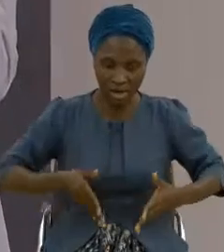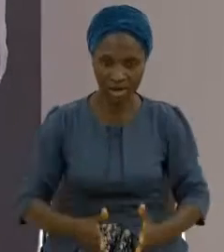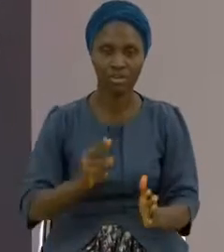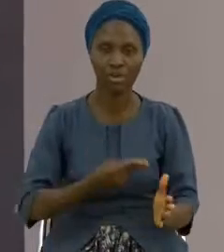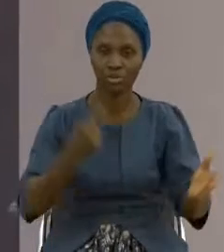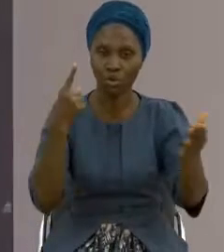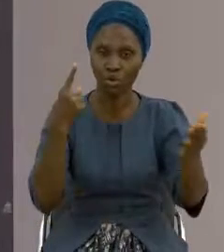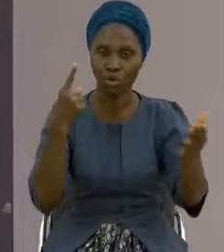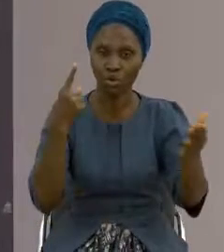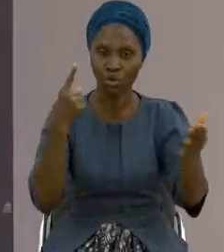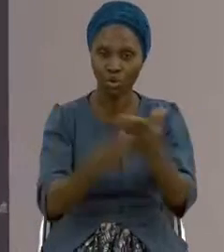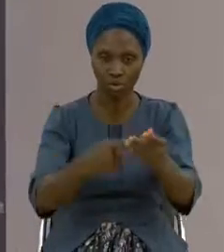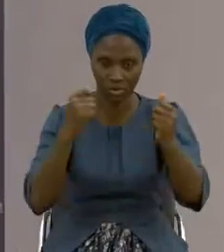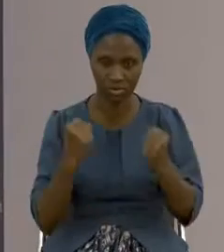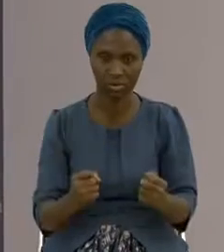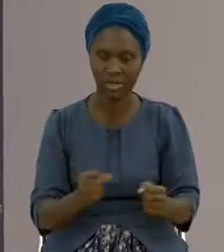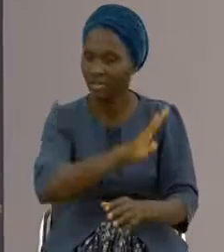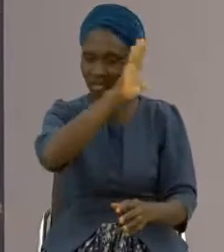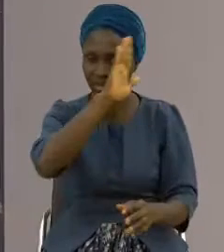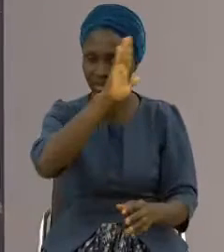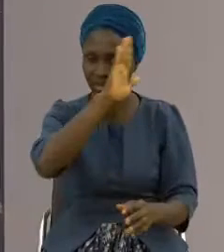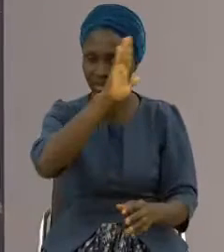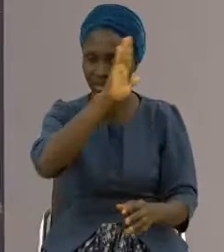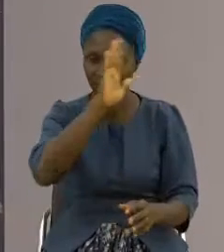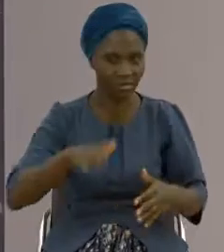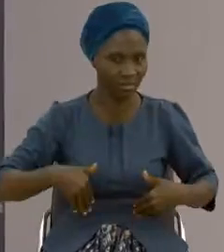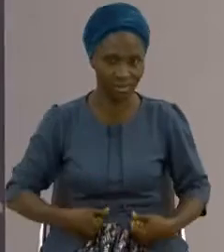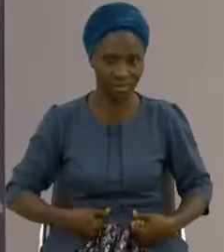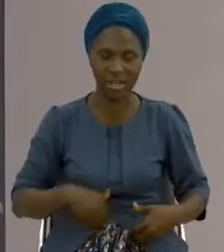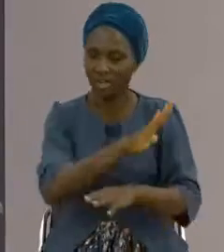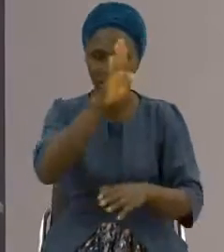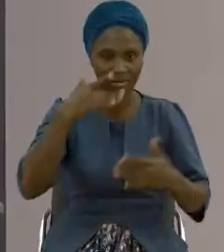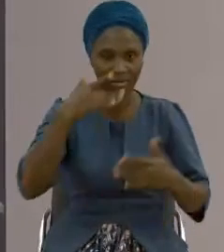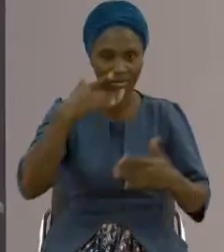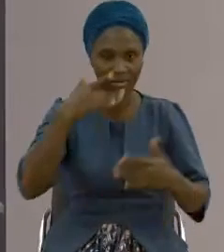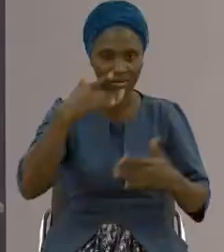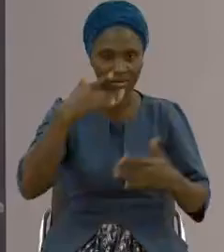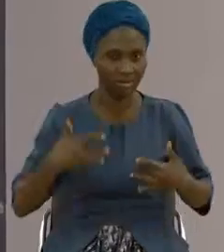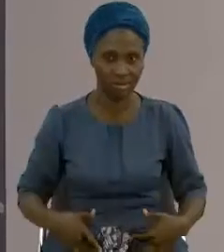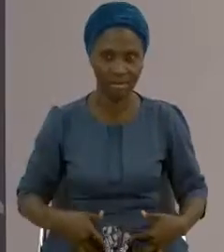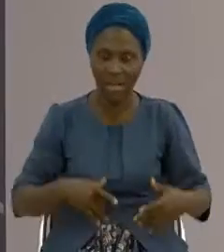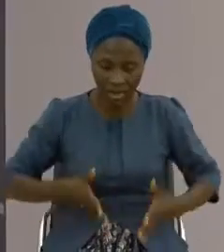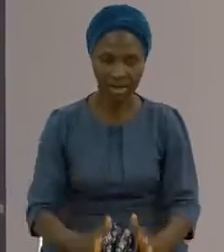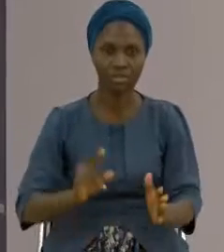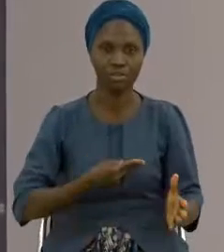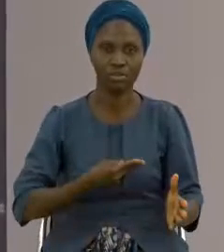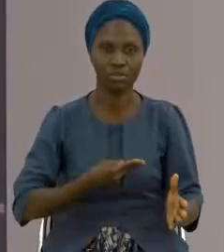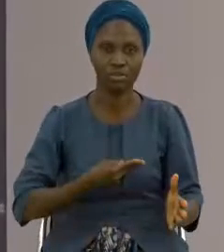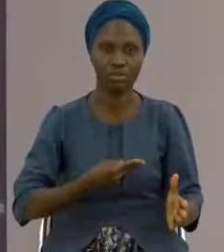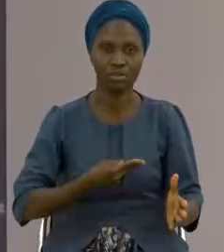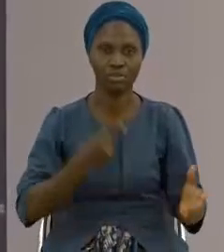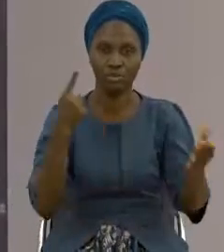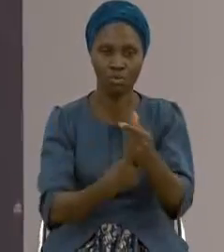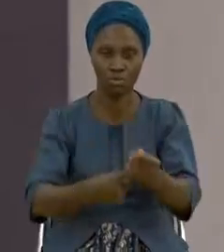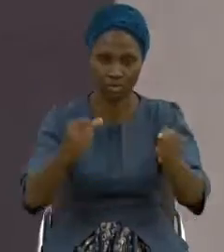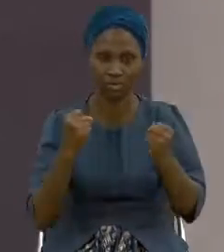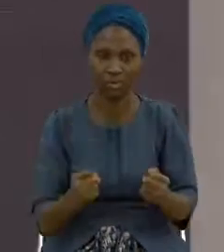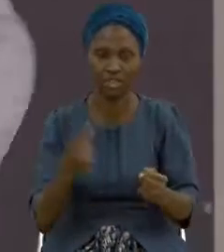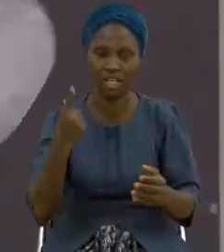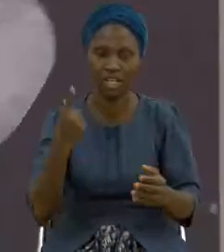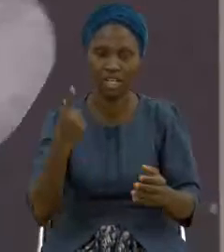fast the profession, the confession, the declaration of our faith